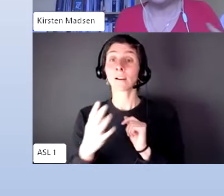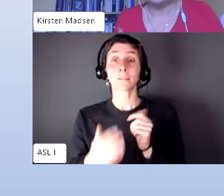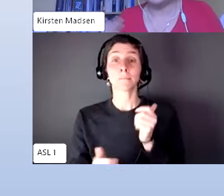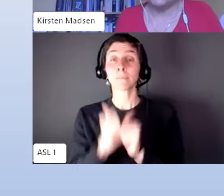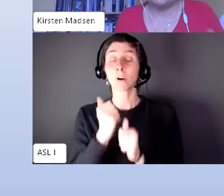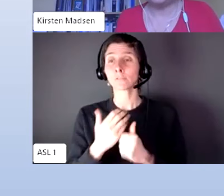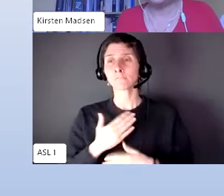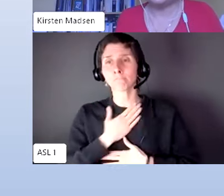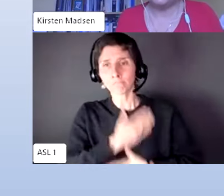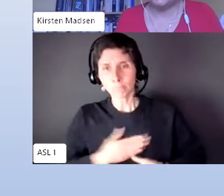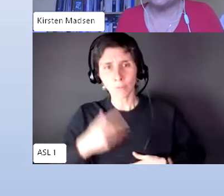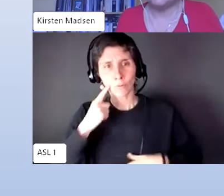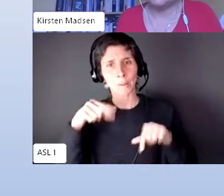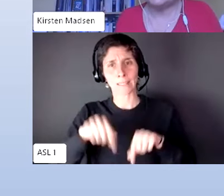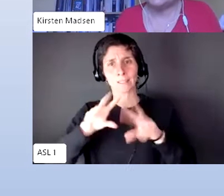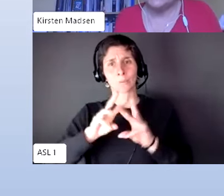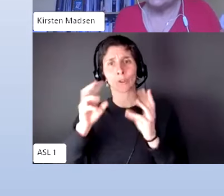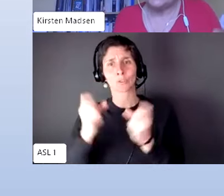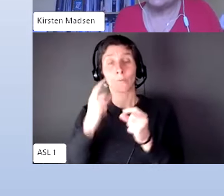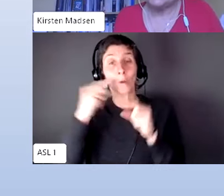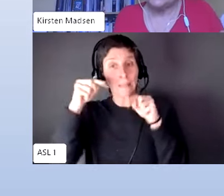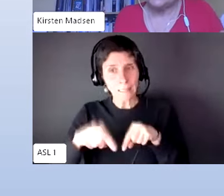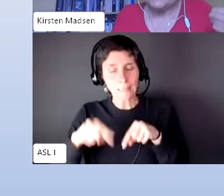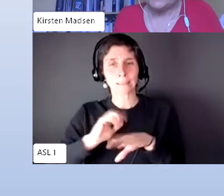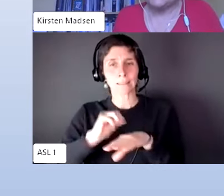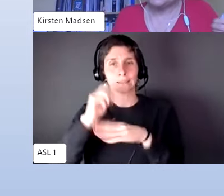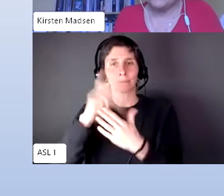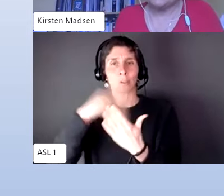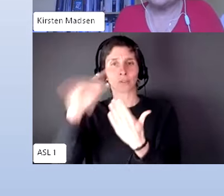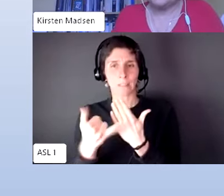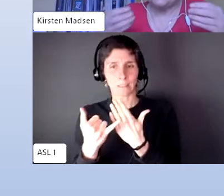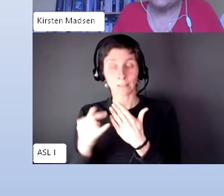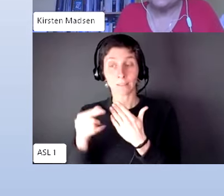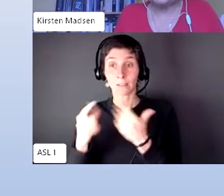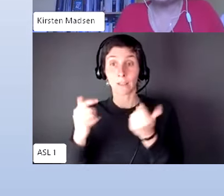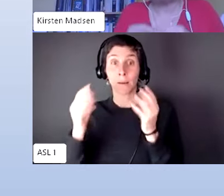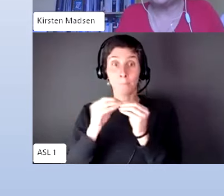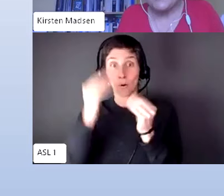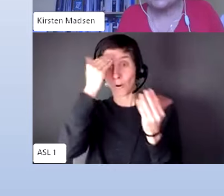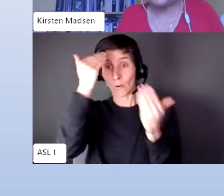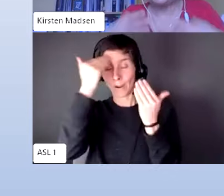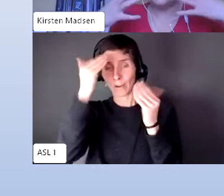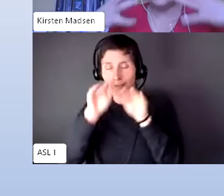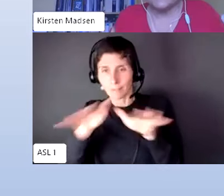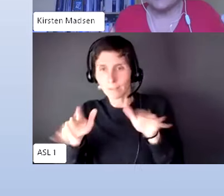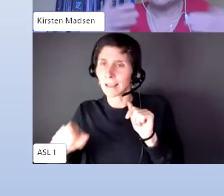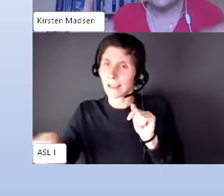the workshop in this initiative is that it's raising awareness and they're learning strategies themselves in order